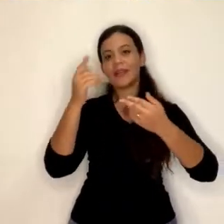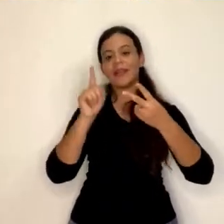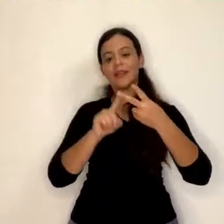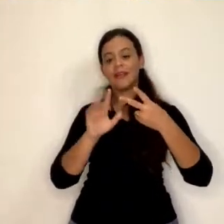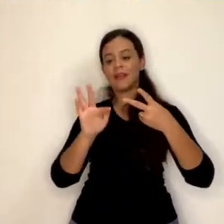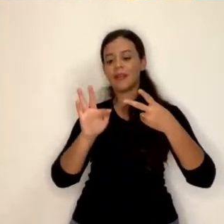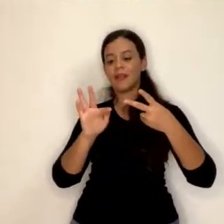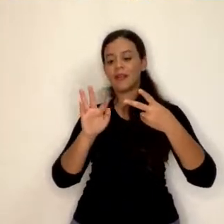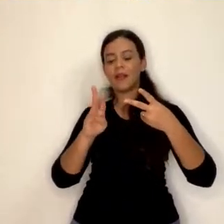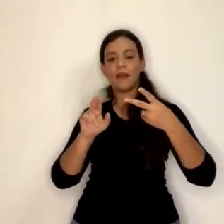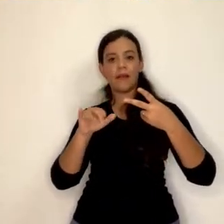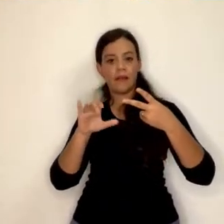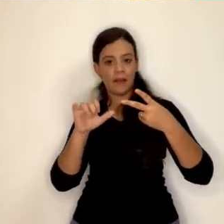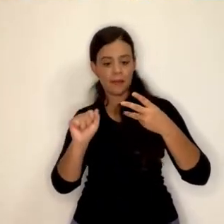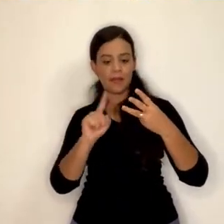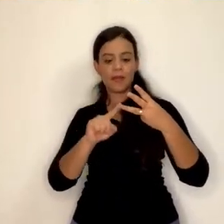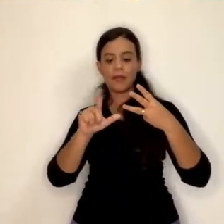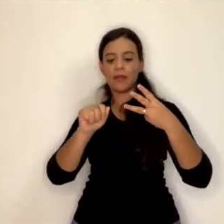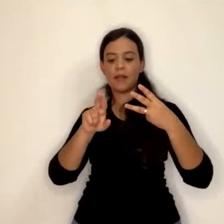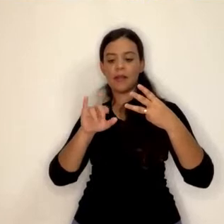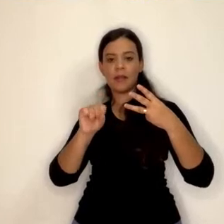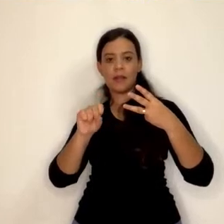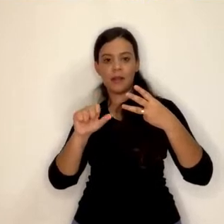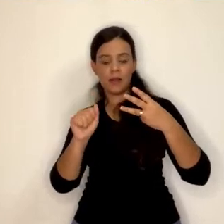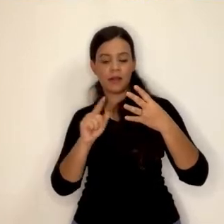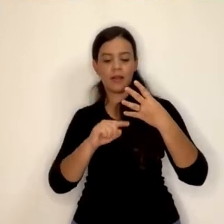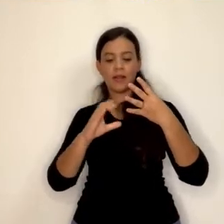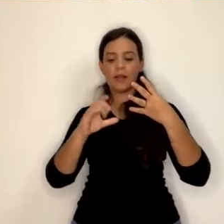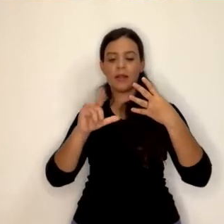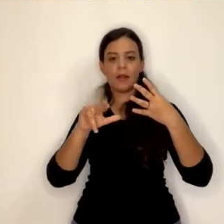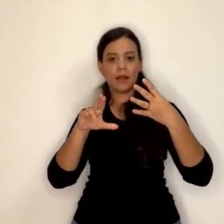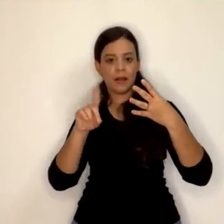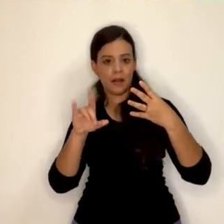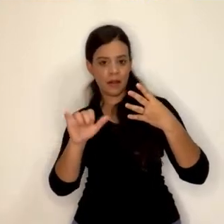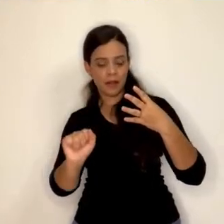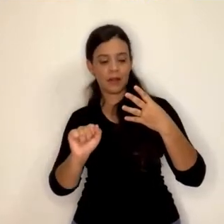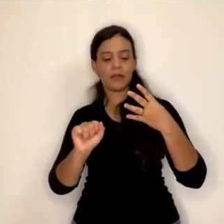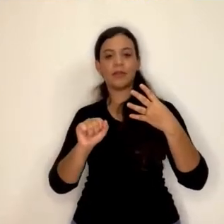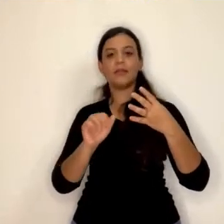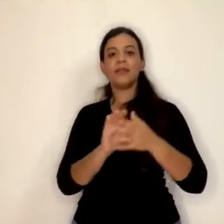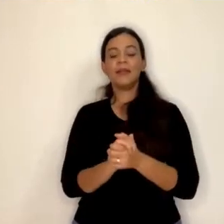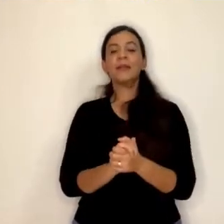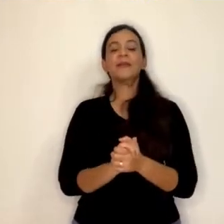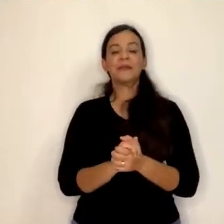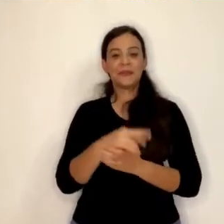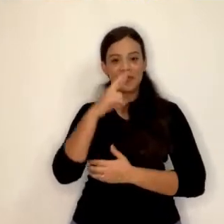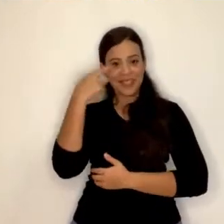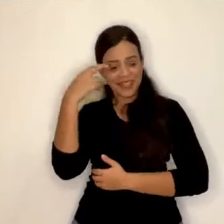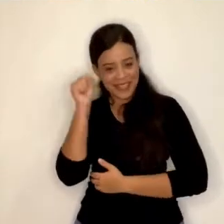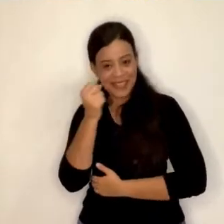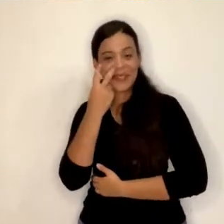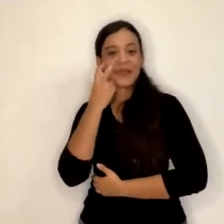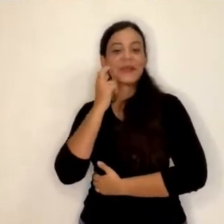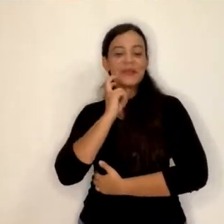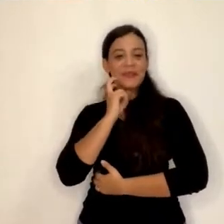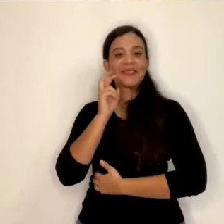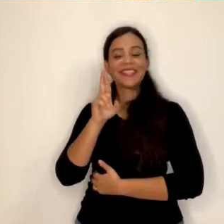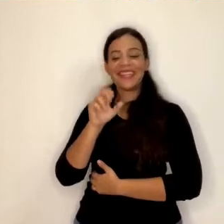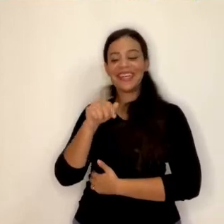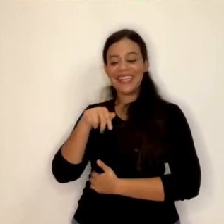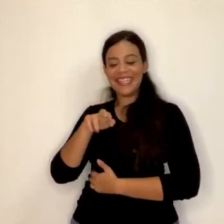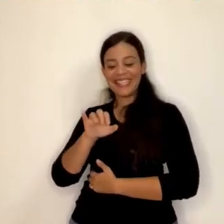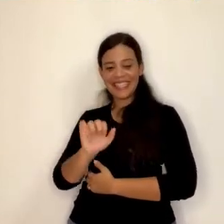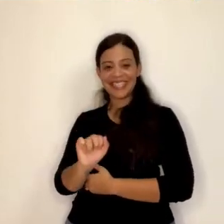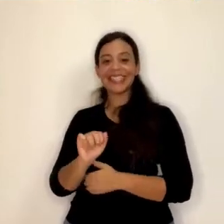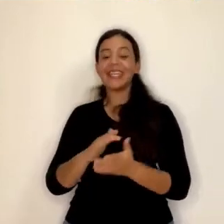you, Tamara, Patricio, Malícia, Cláudia, Raquel, Emanuele, Silvio,